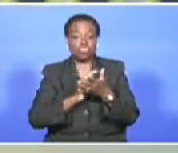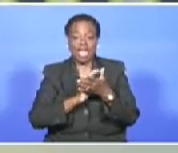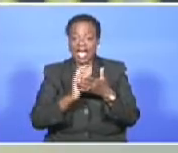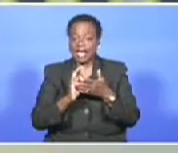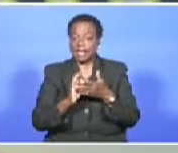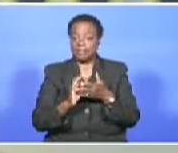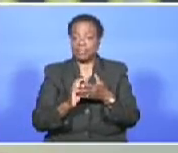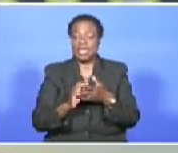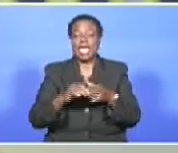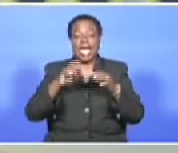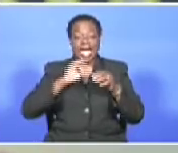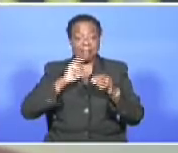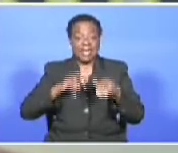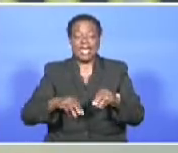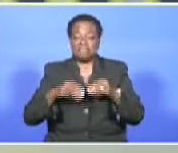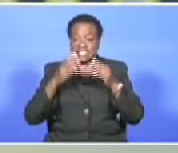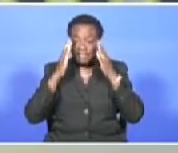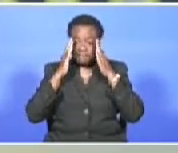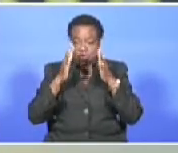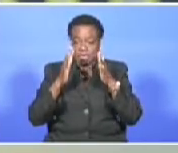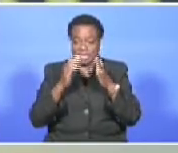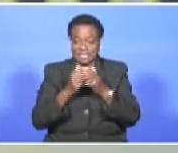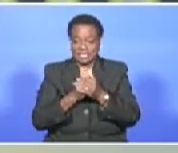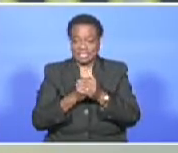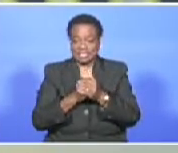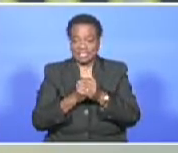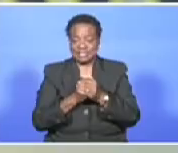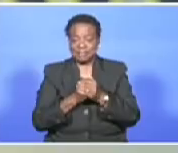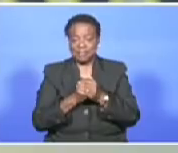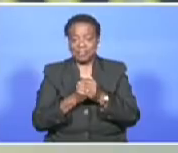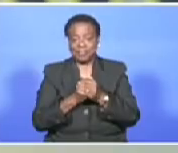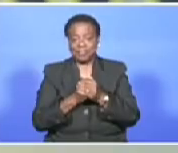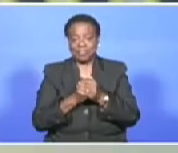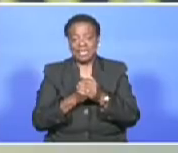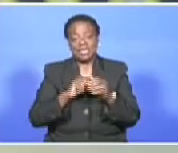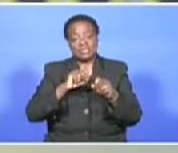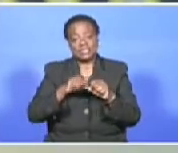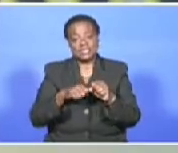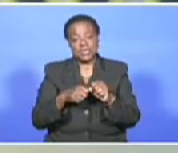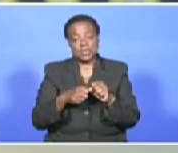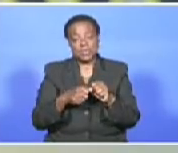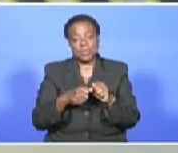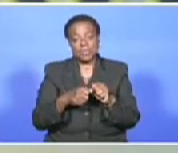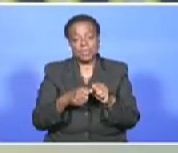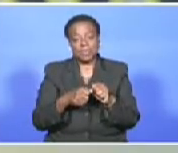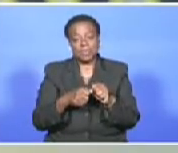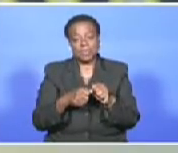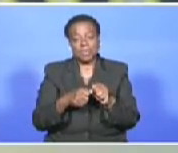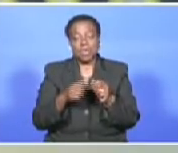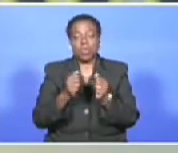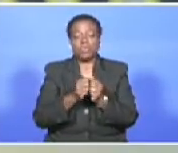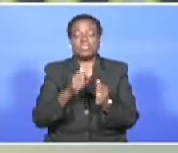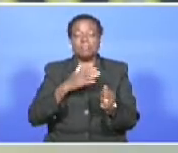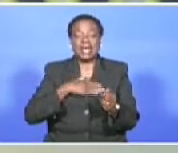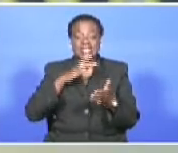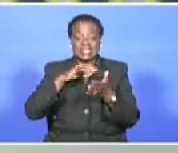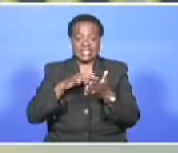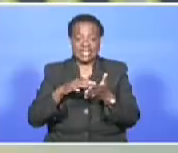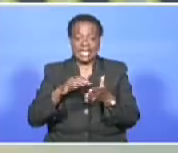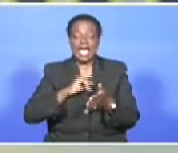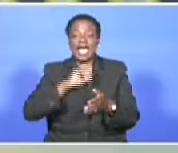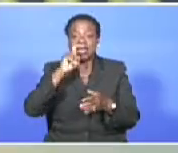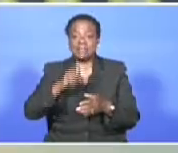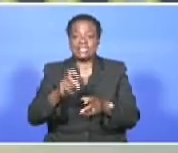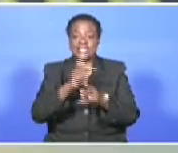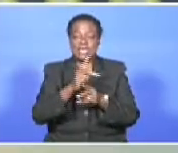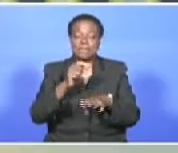and might have to miss like a meeting of God Festus or something like that. So with my studying, I have to keep a time.